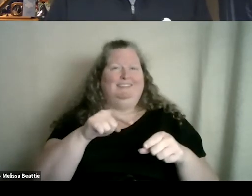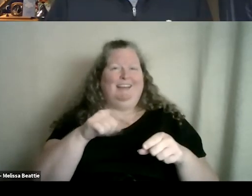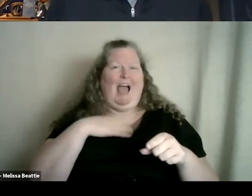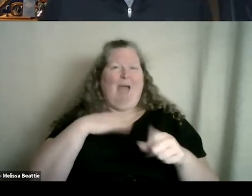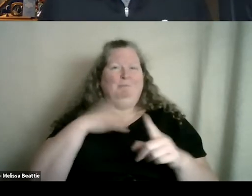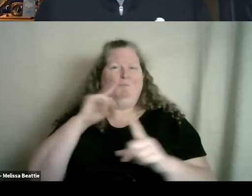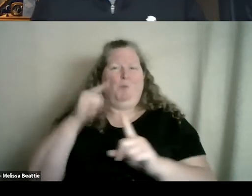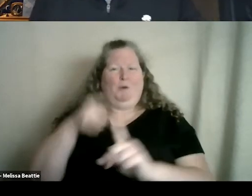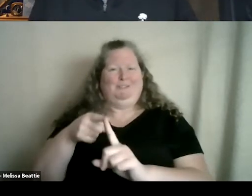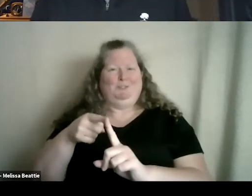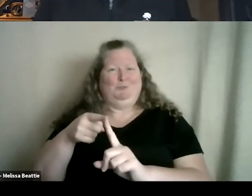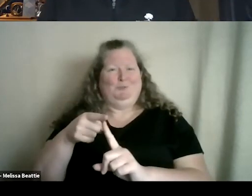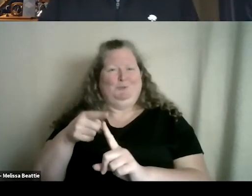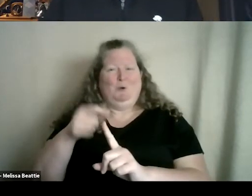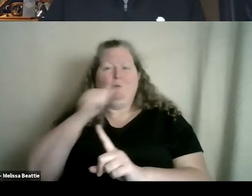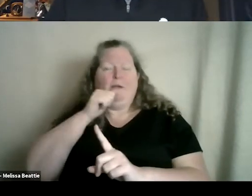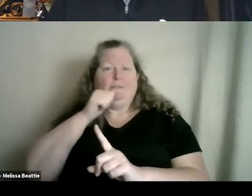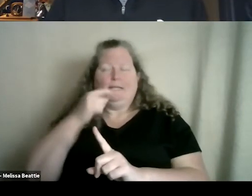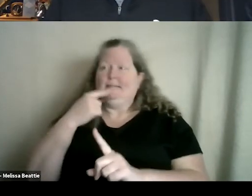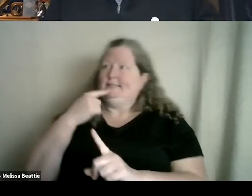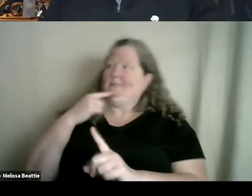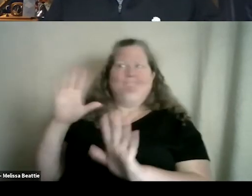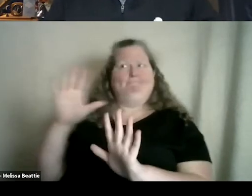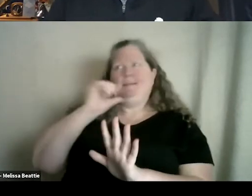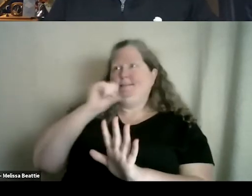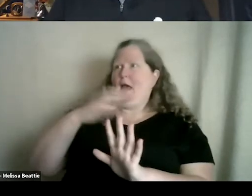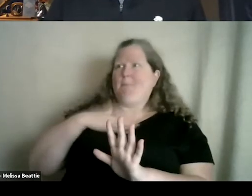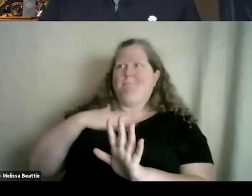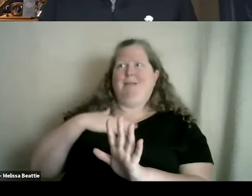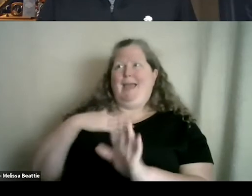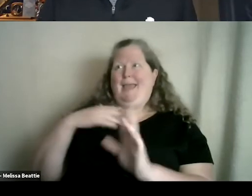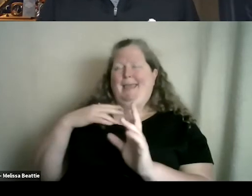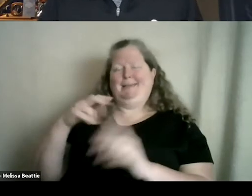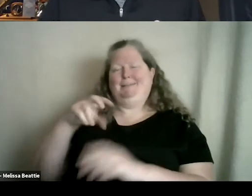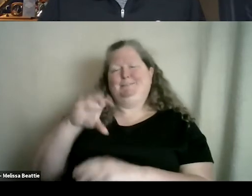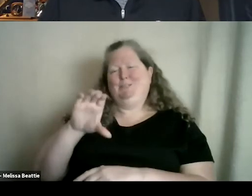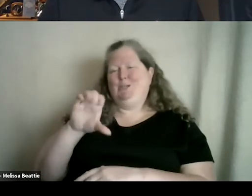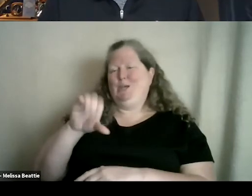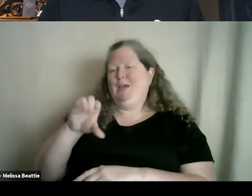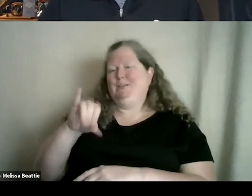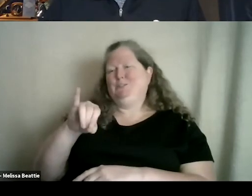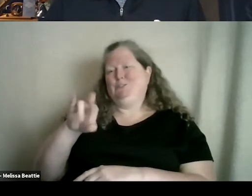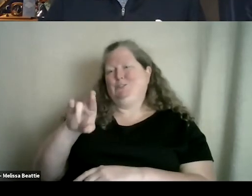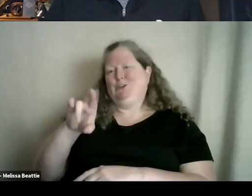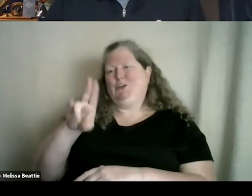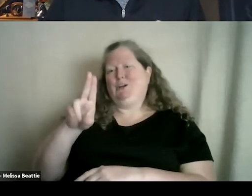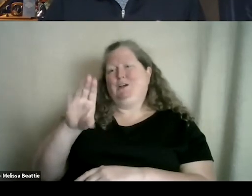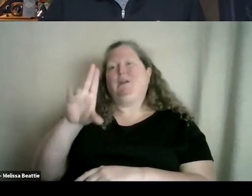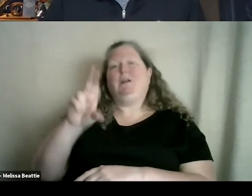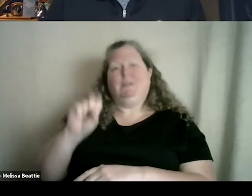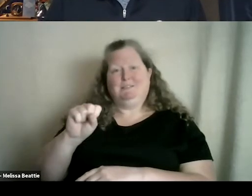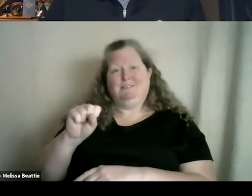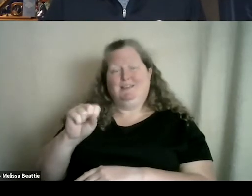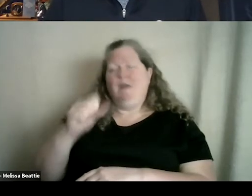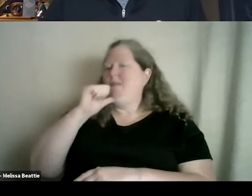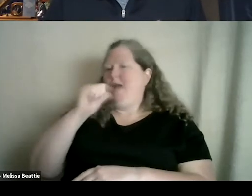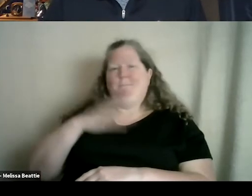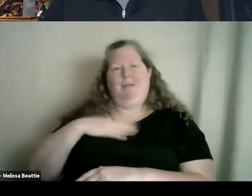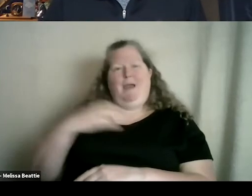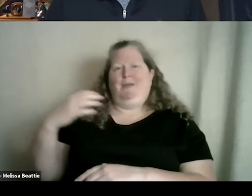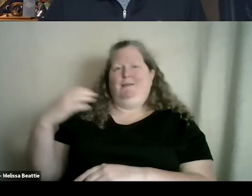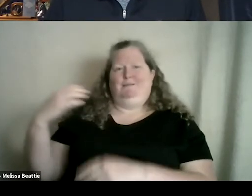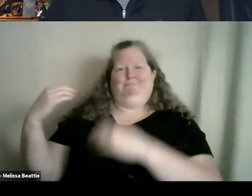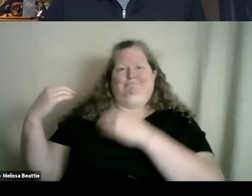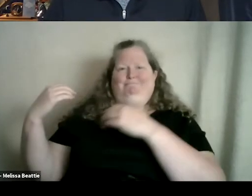monkey. You have to know where to draw the line. Otherwise, you will be sitting there